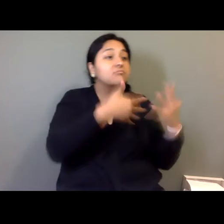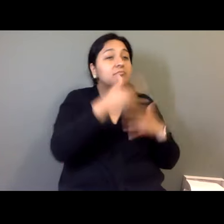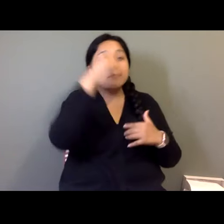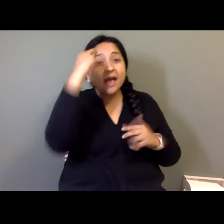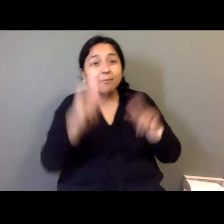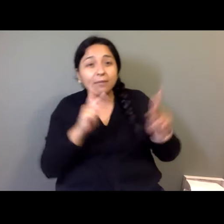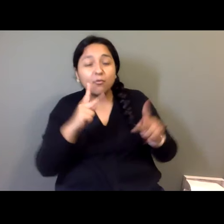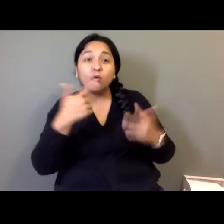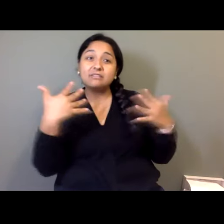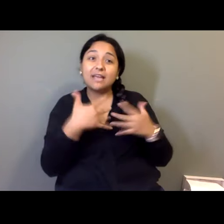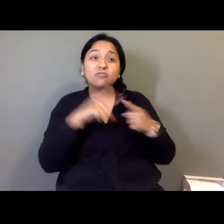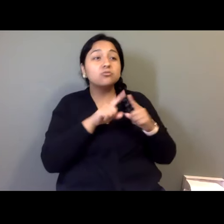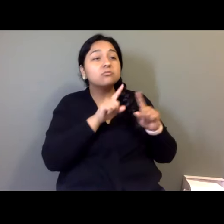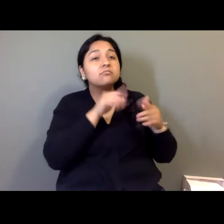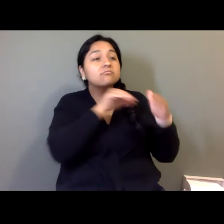feel like,